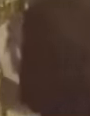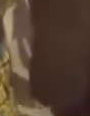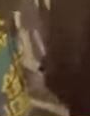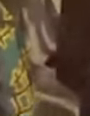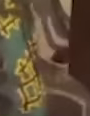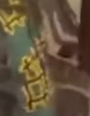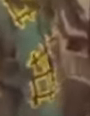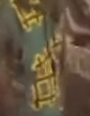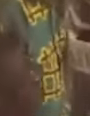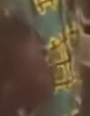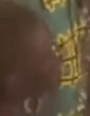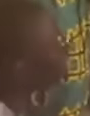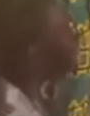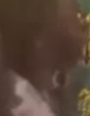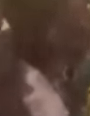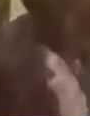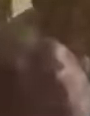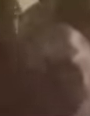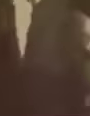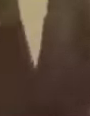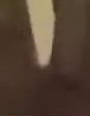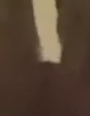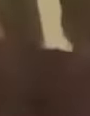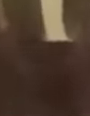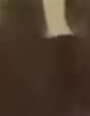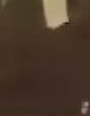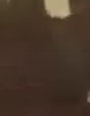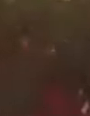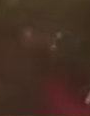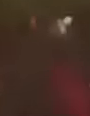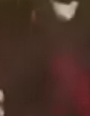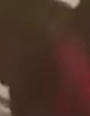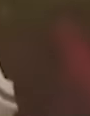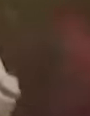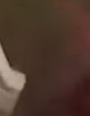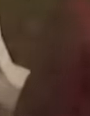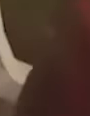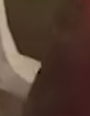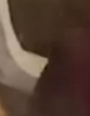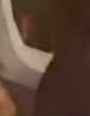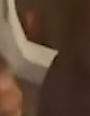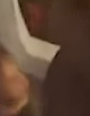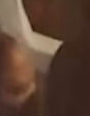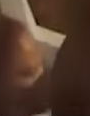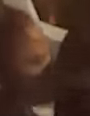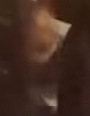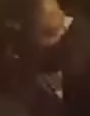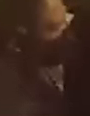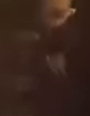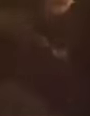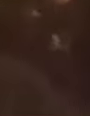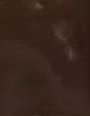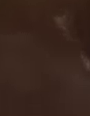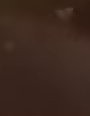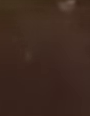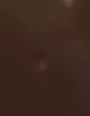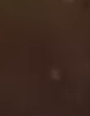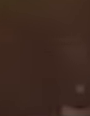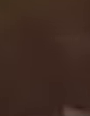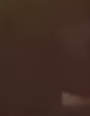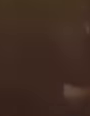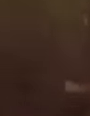a new season, a new economic season. We decree and declare